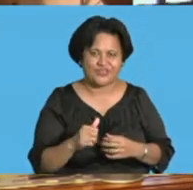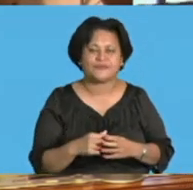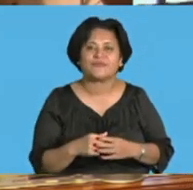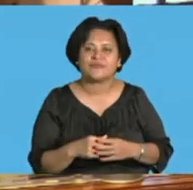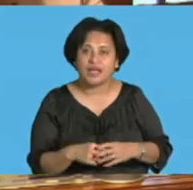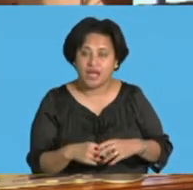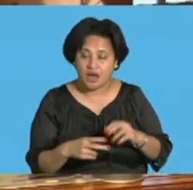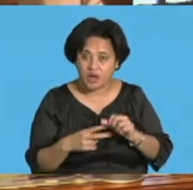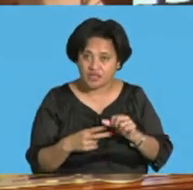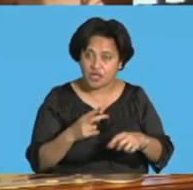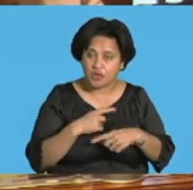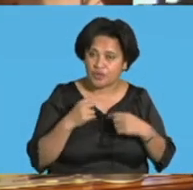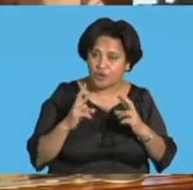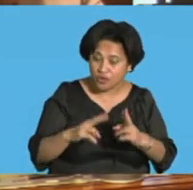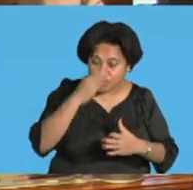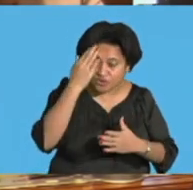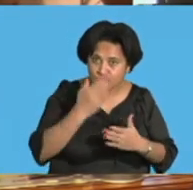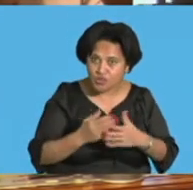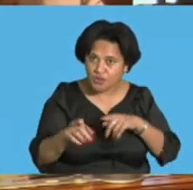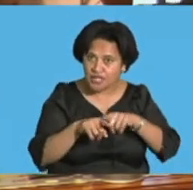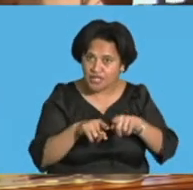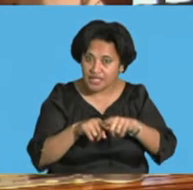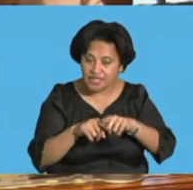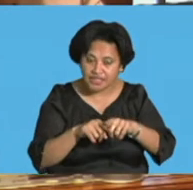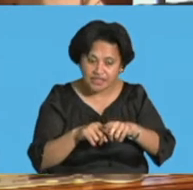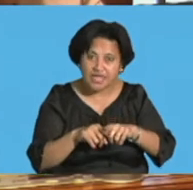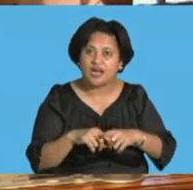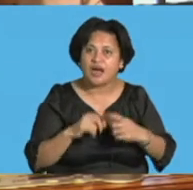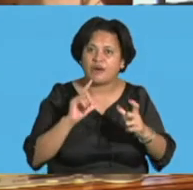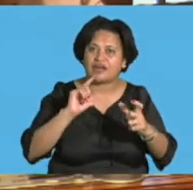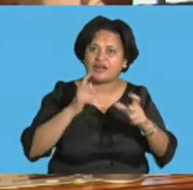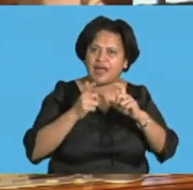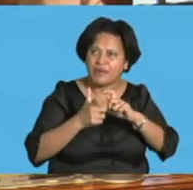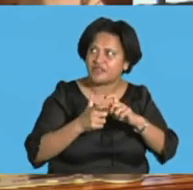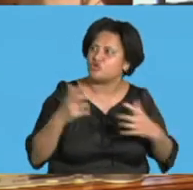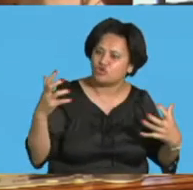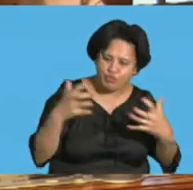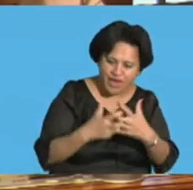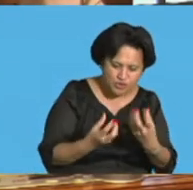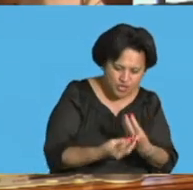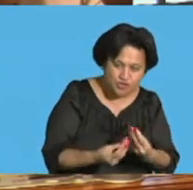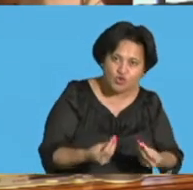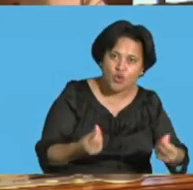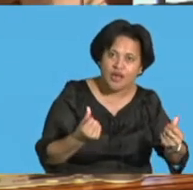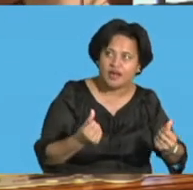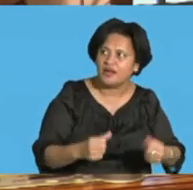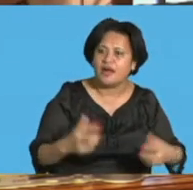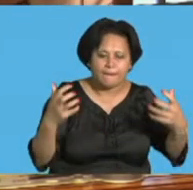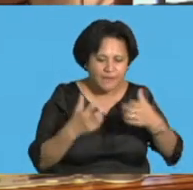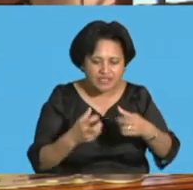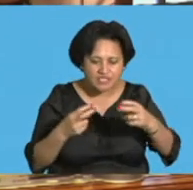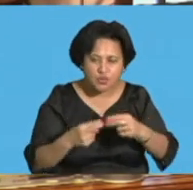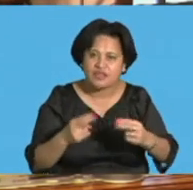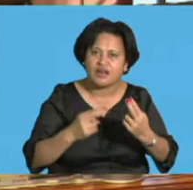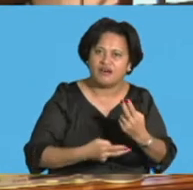we also hope that students will learn about what plants grow best in what climates, different types of soils which require irrigation, those which can